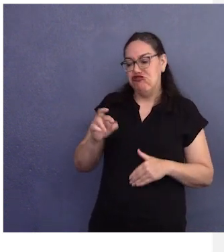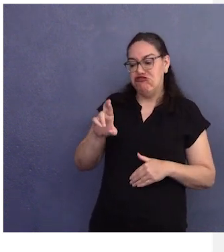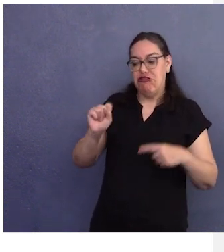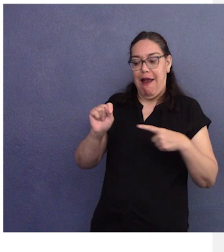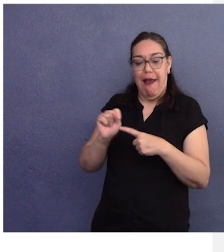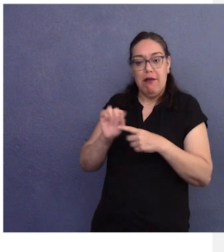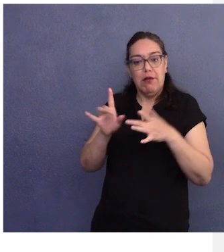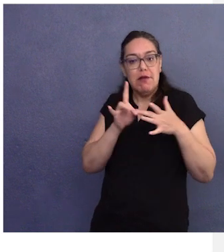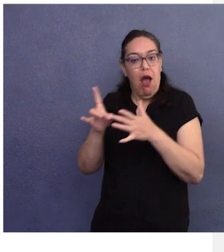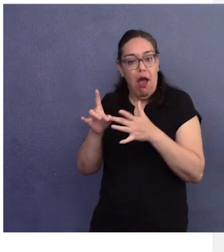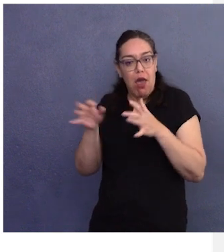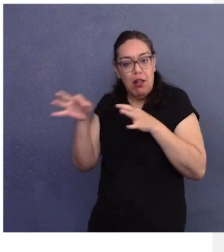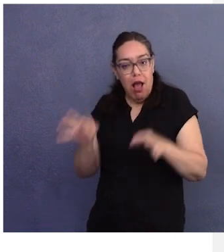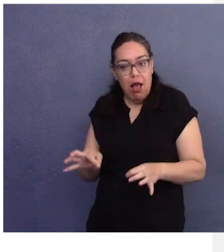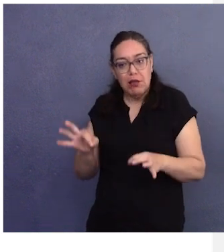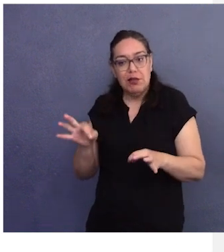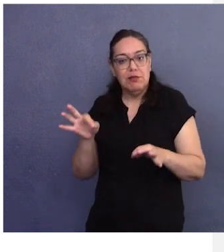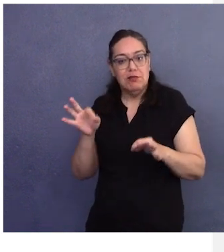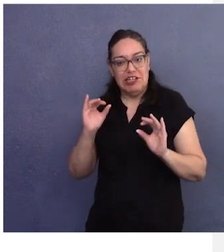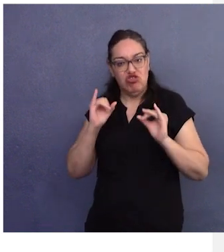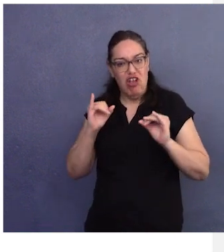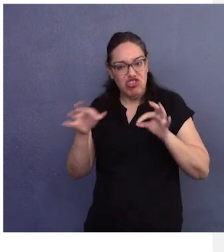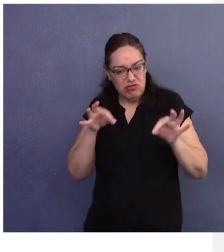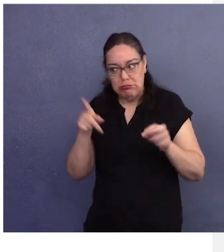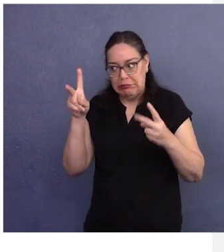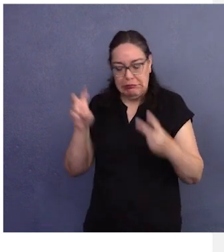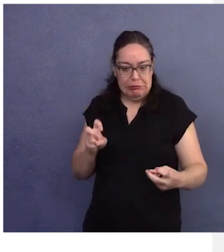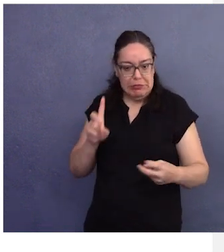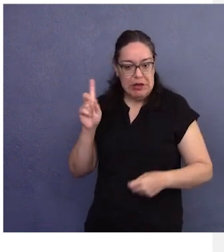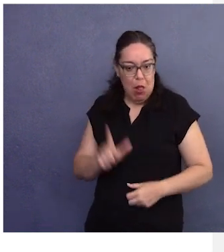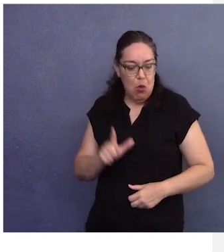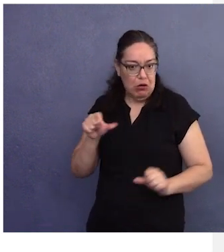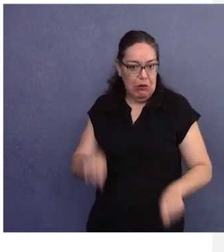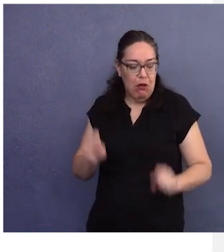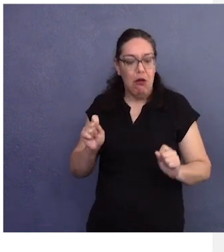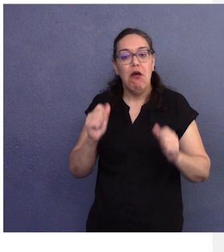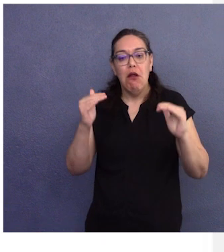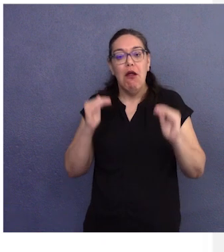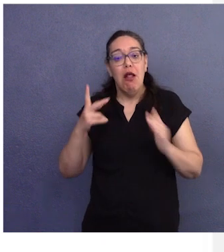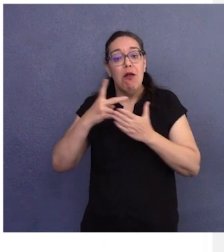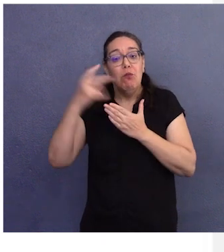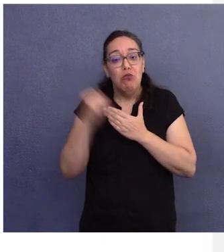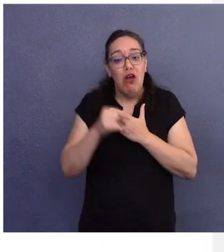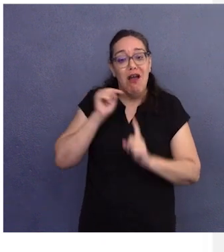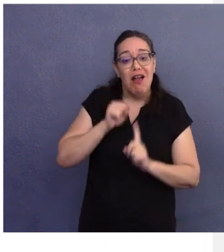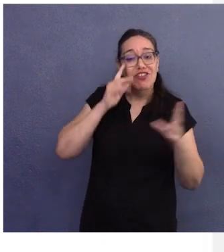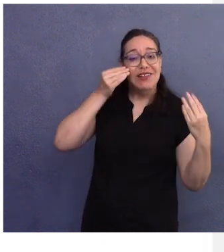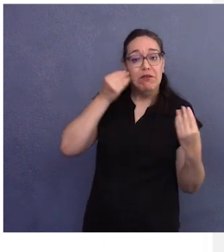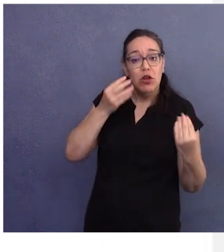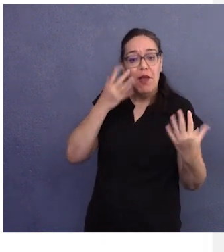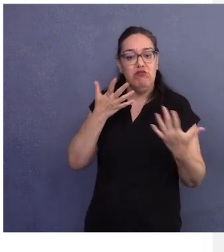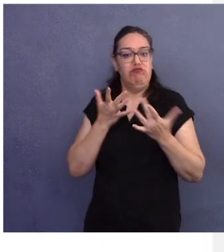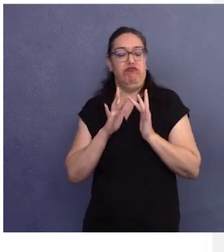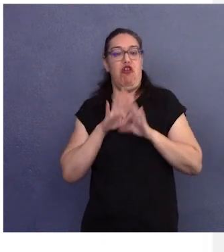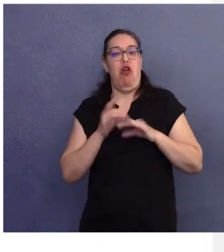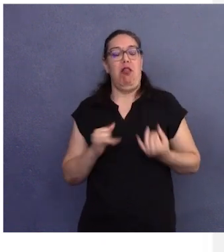guidelines and the instructions, which you can download. There's also the project information and then also the online